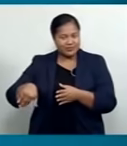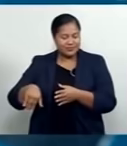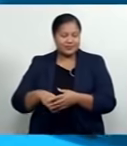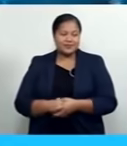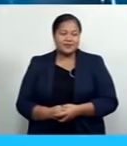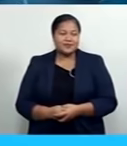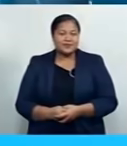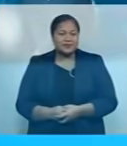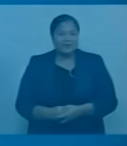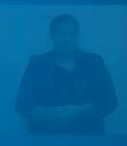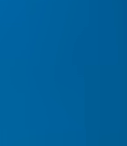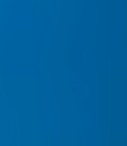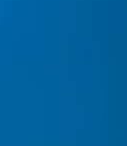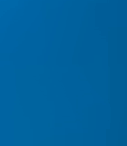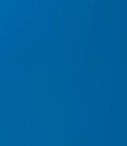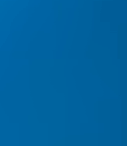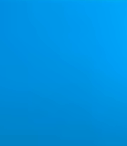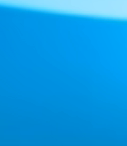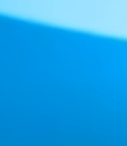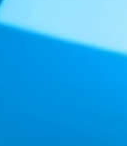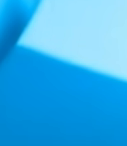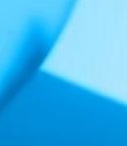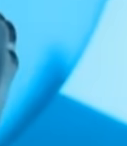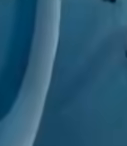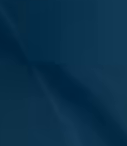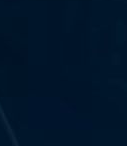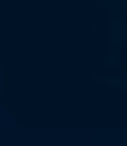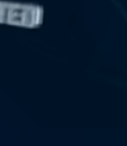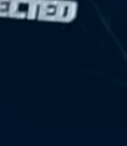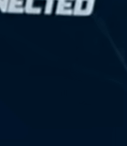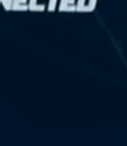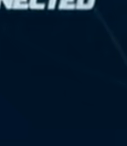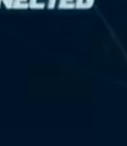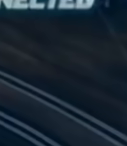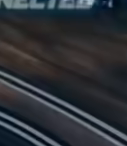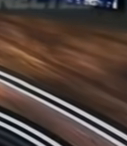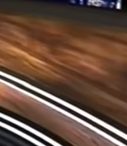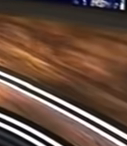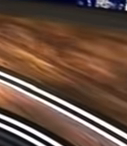From the studios of FBC Suva, Edwin Nunn.